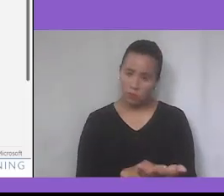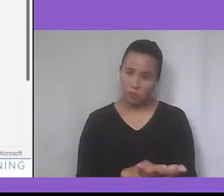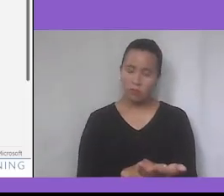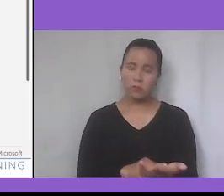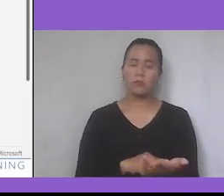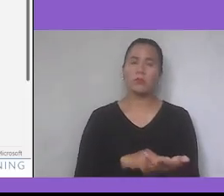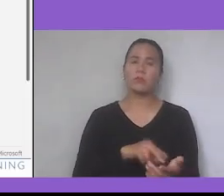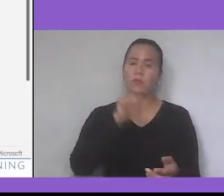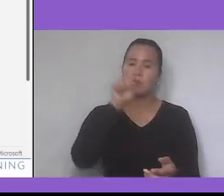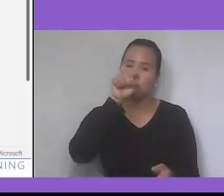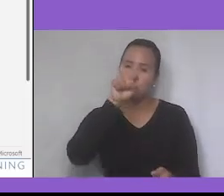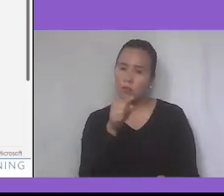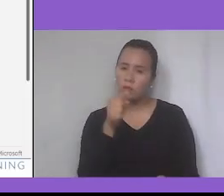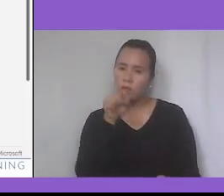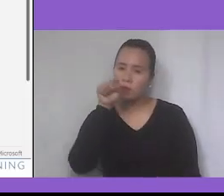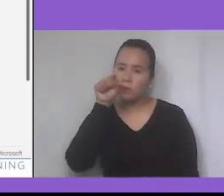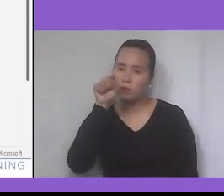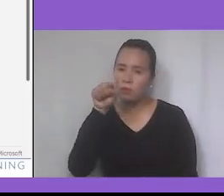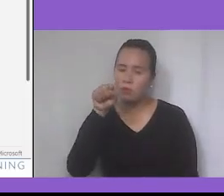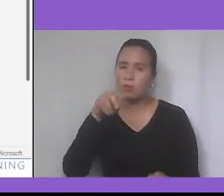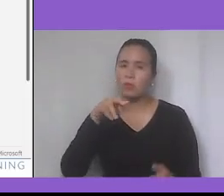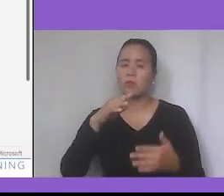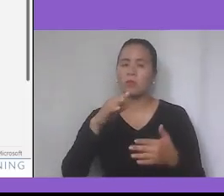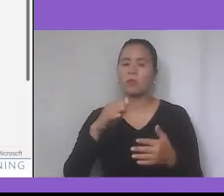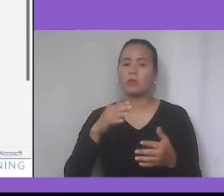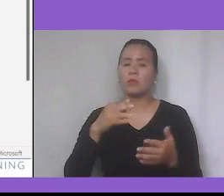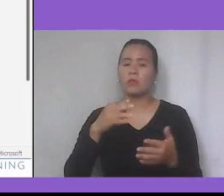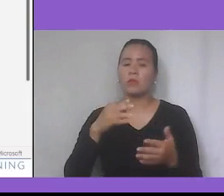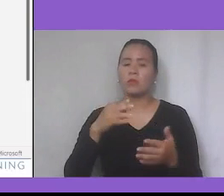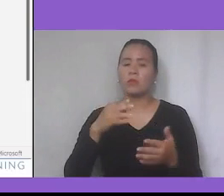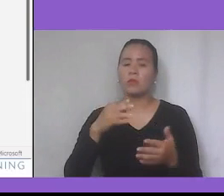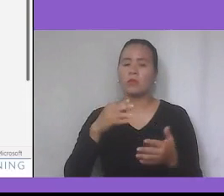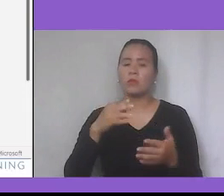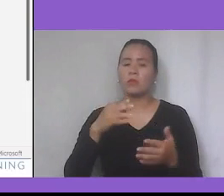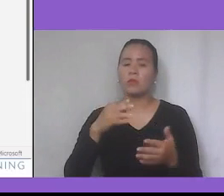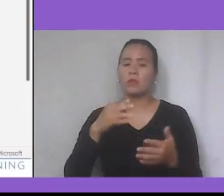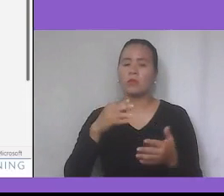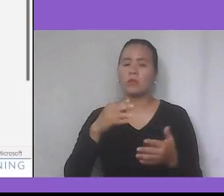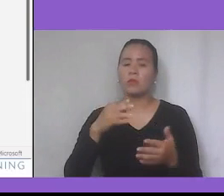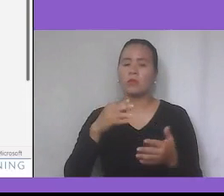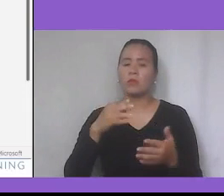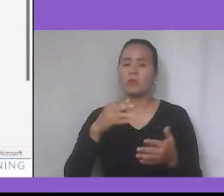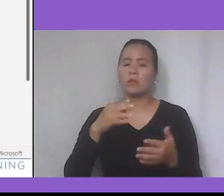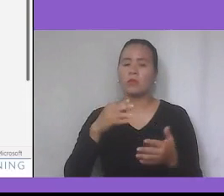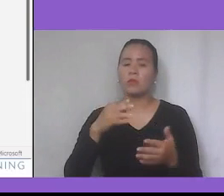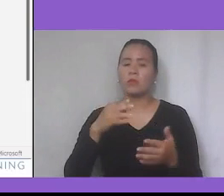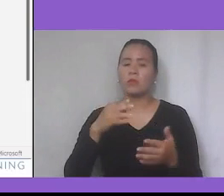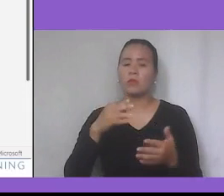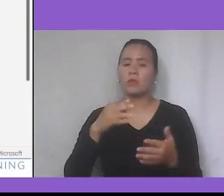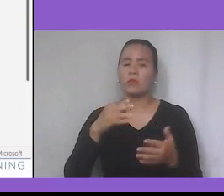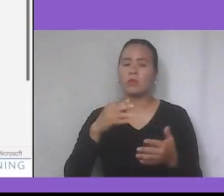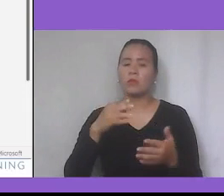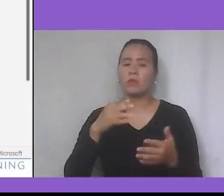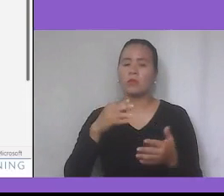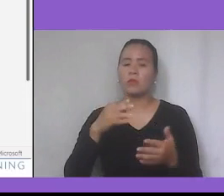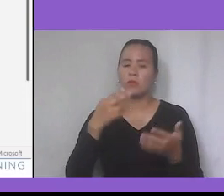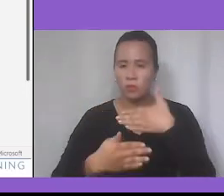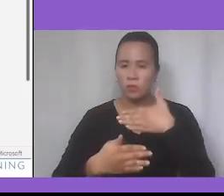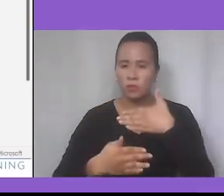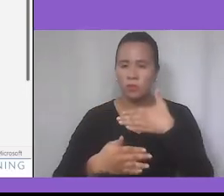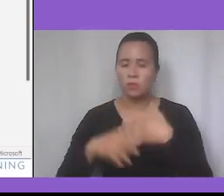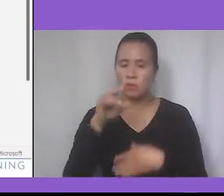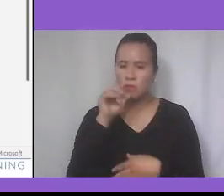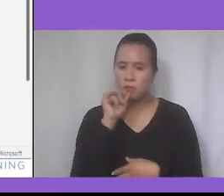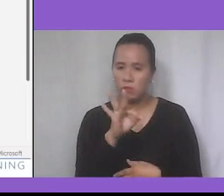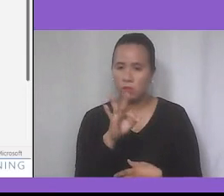So nare-recognize niya yung mga colons, period, new line, and